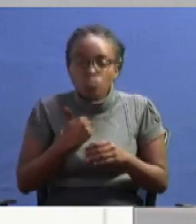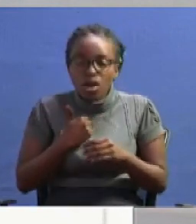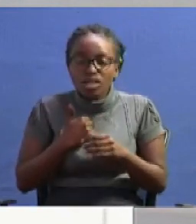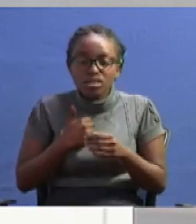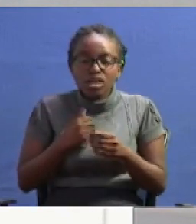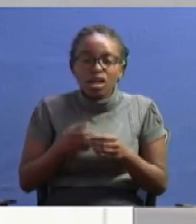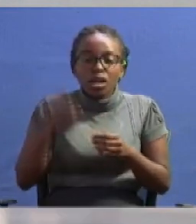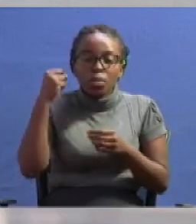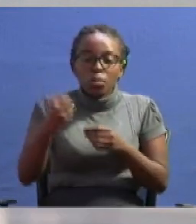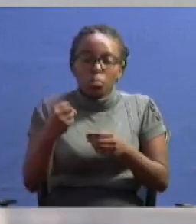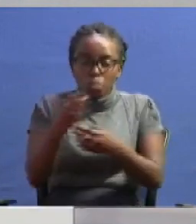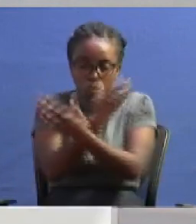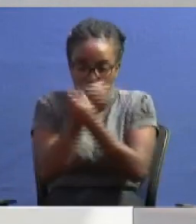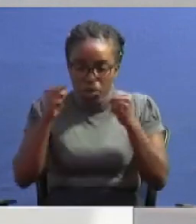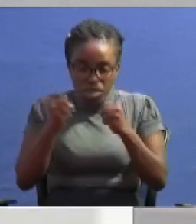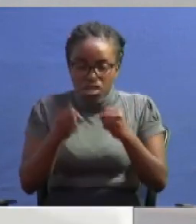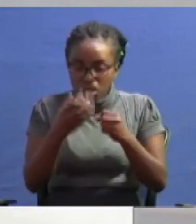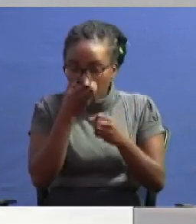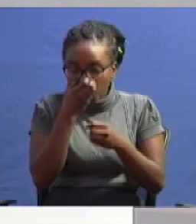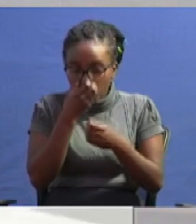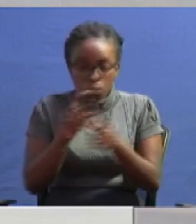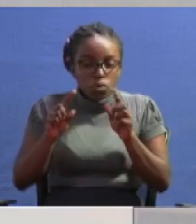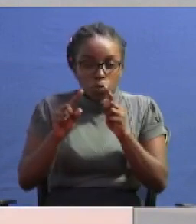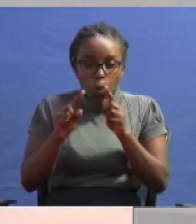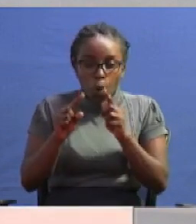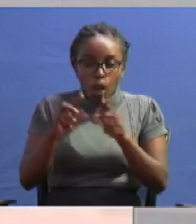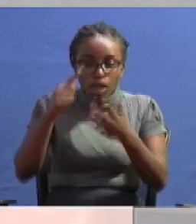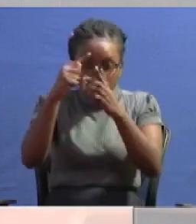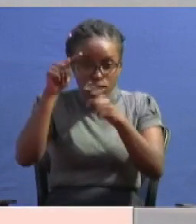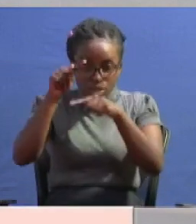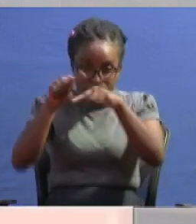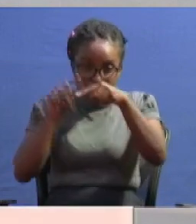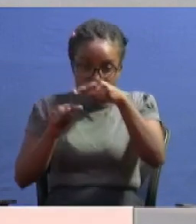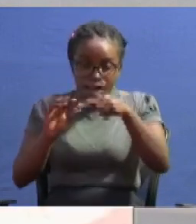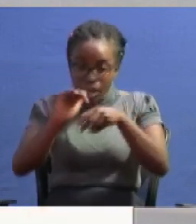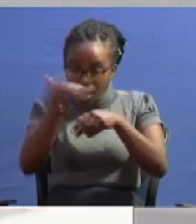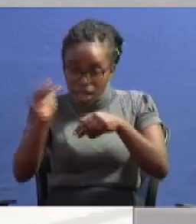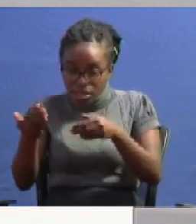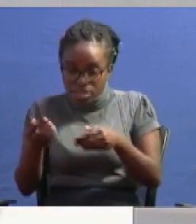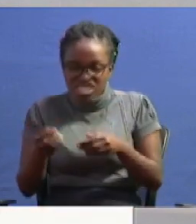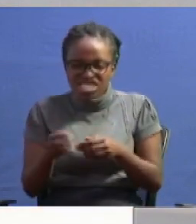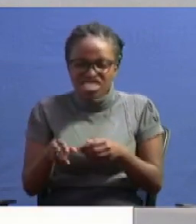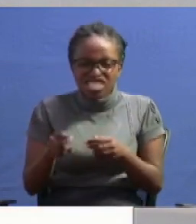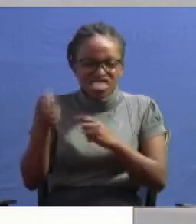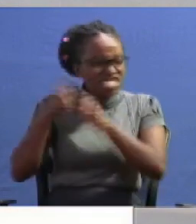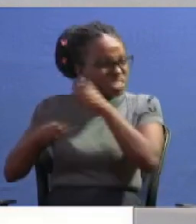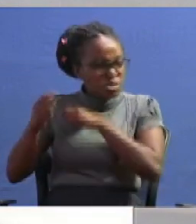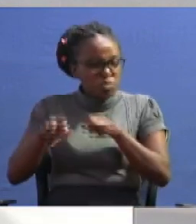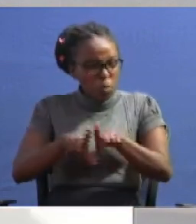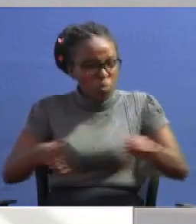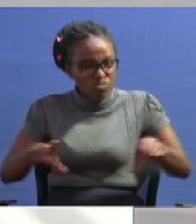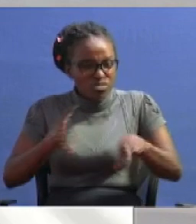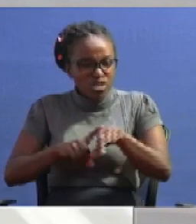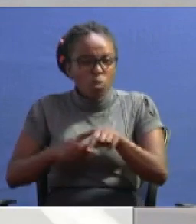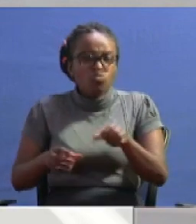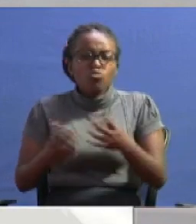has said that such move could actually divide the country into tribal line. And it is something that is a hot debate right